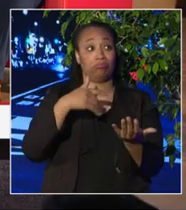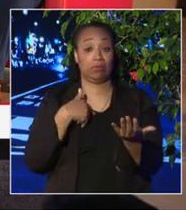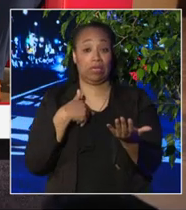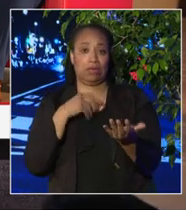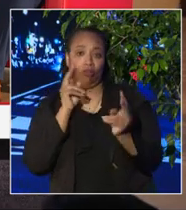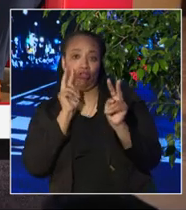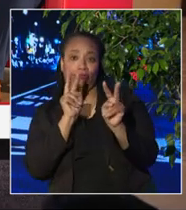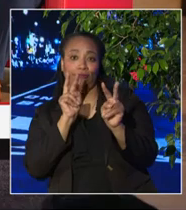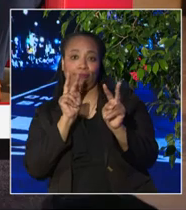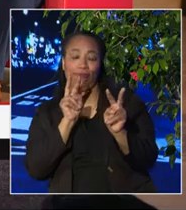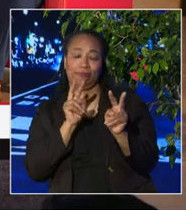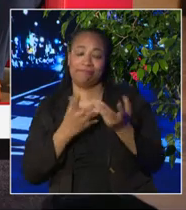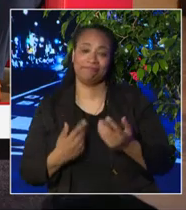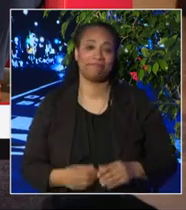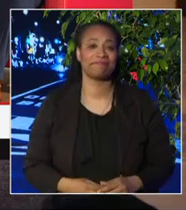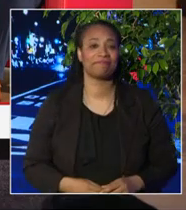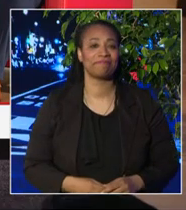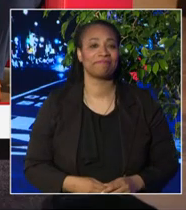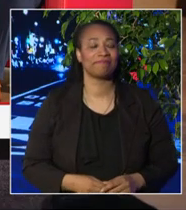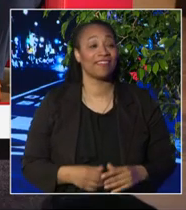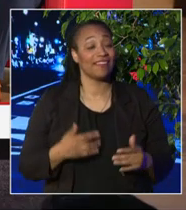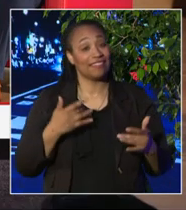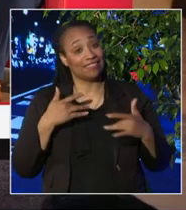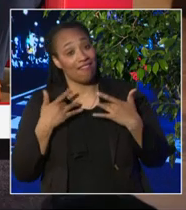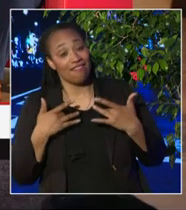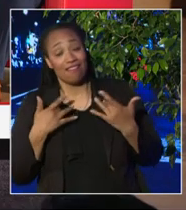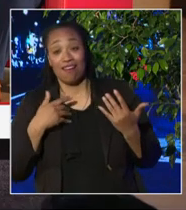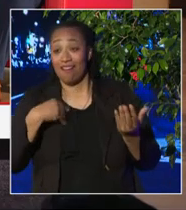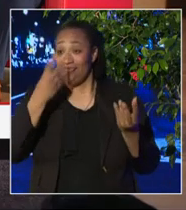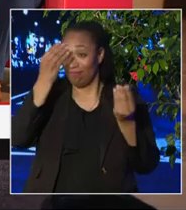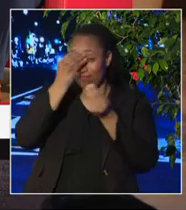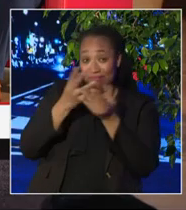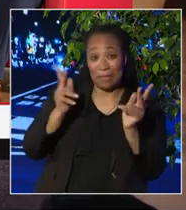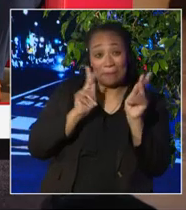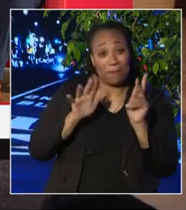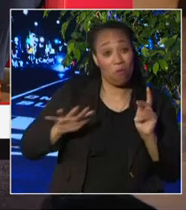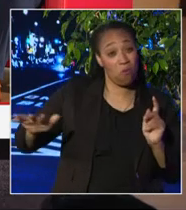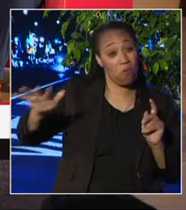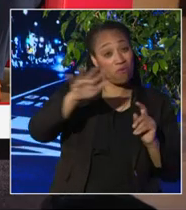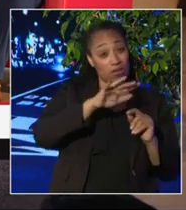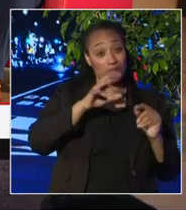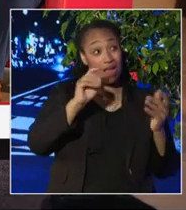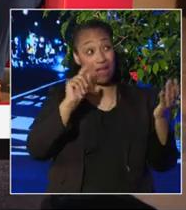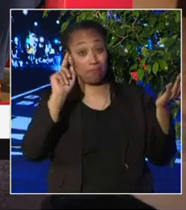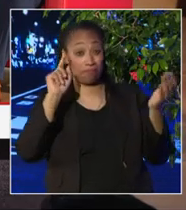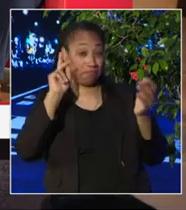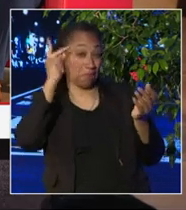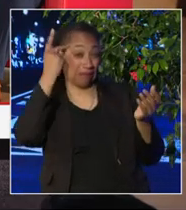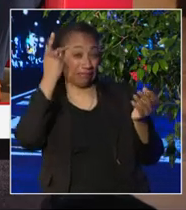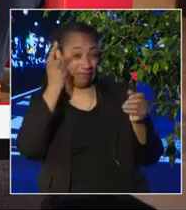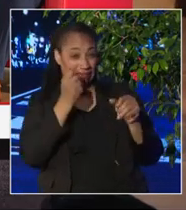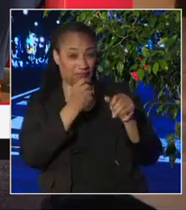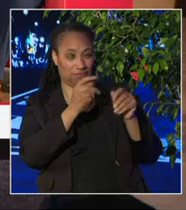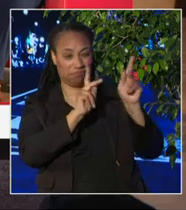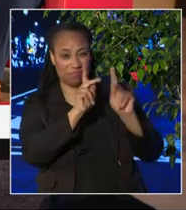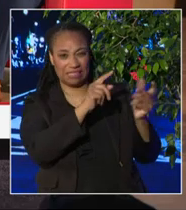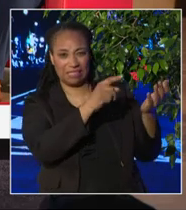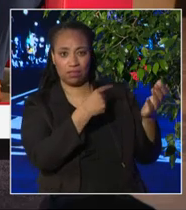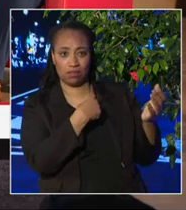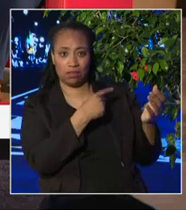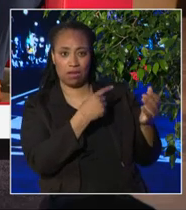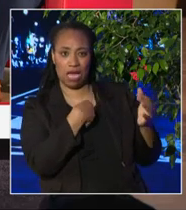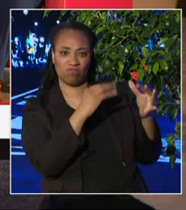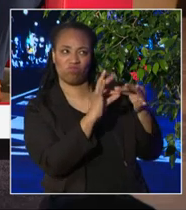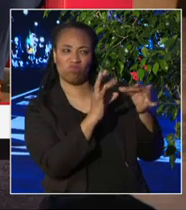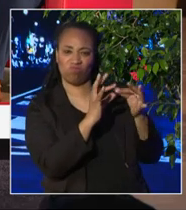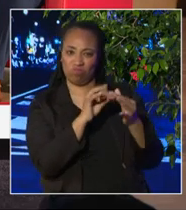neighbors all over all 8 wards of the district and our policymakers, and they say, you talk about the downtown all the time. What about us?